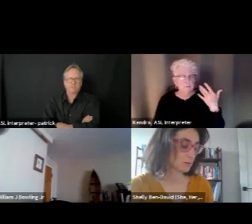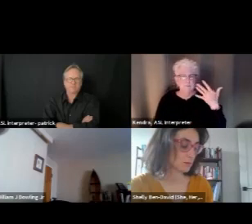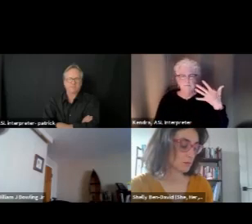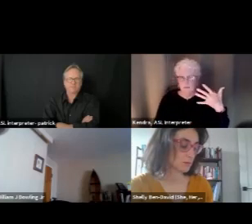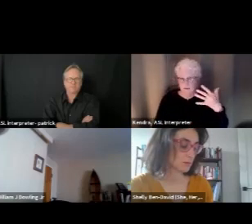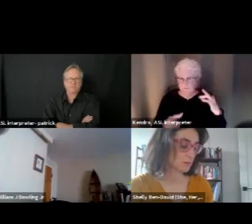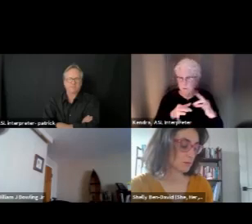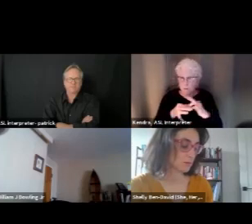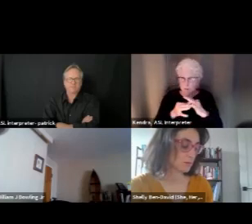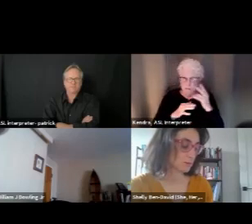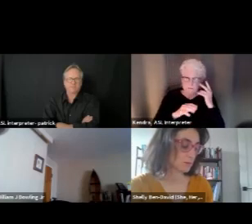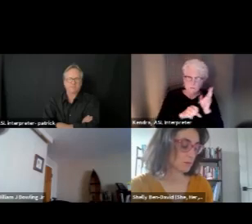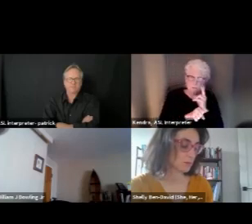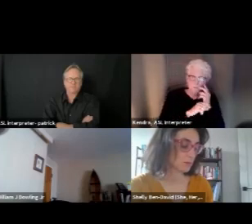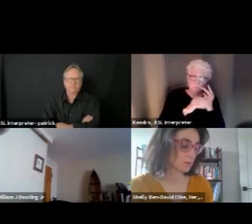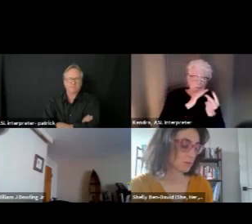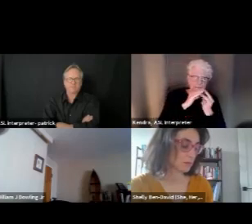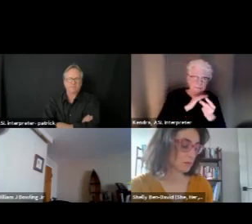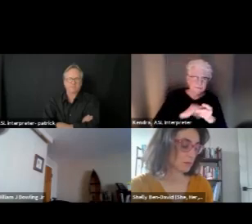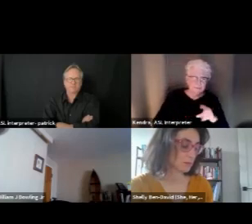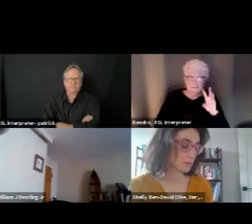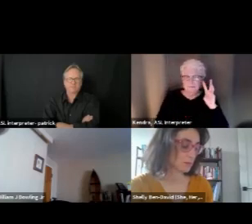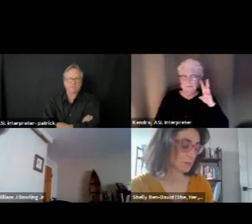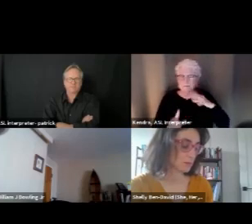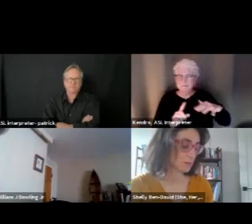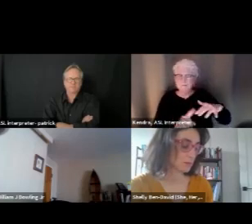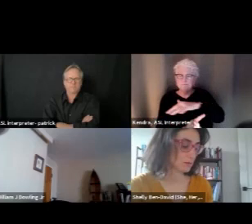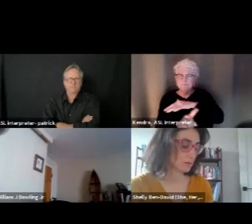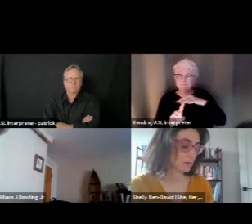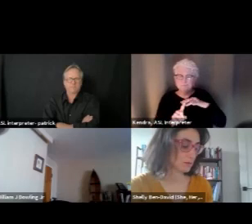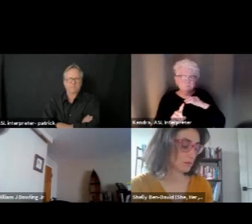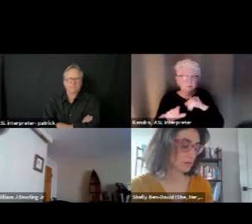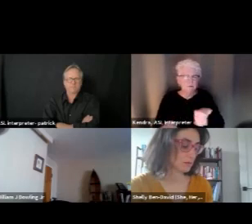and conducted interviews with, and then I'll just go over some of their common trappings.